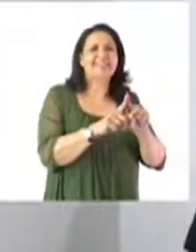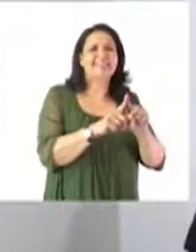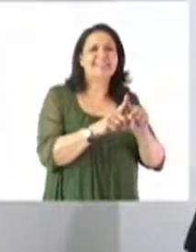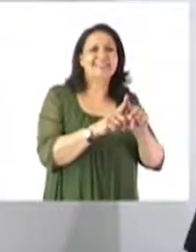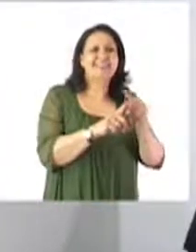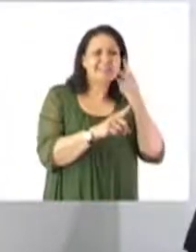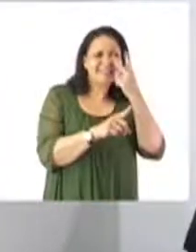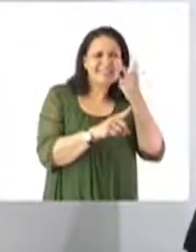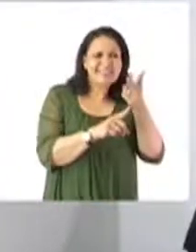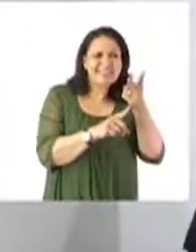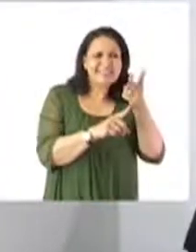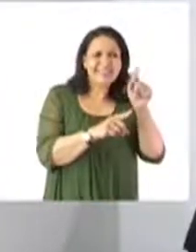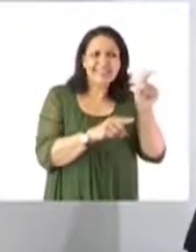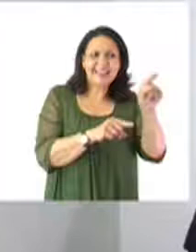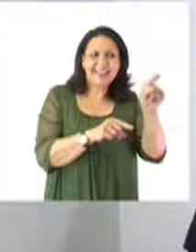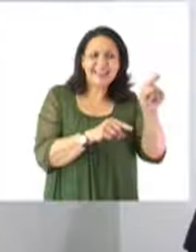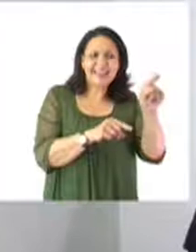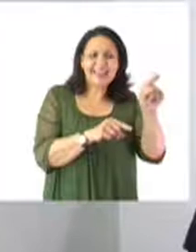see that block?